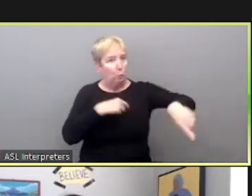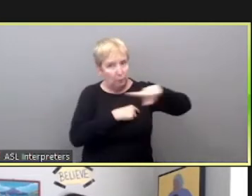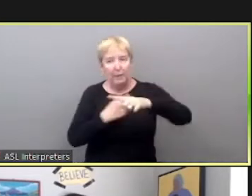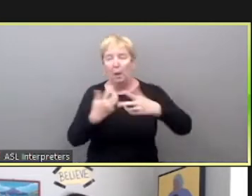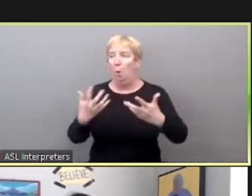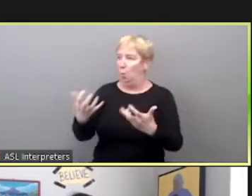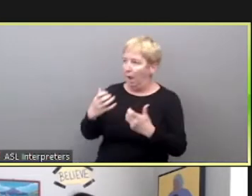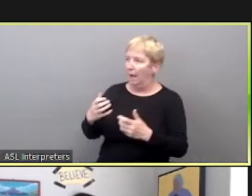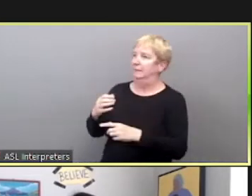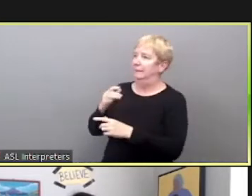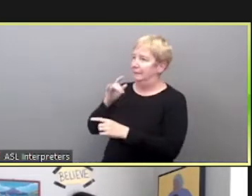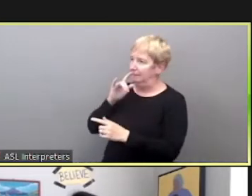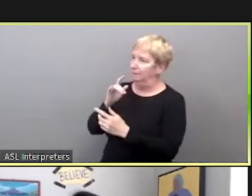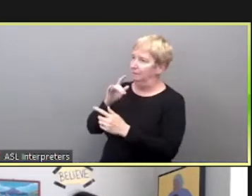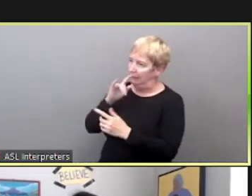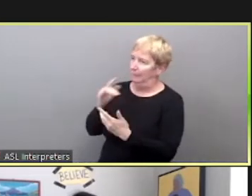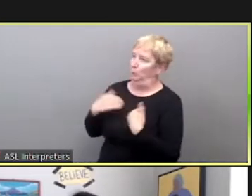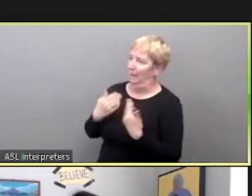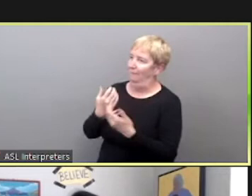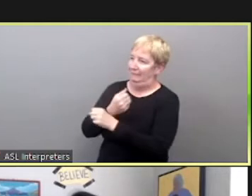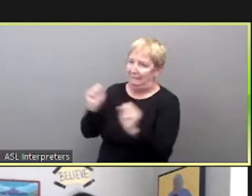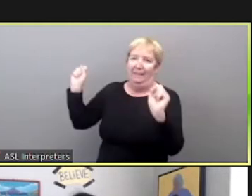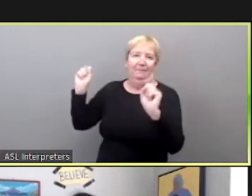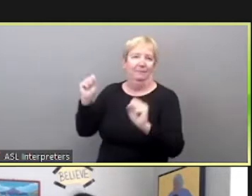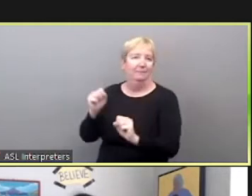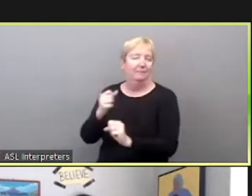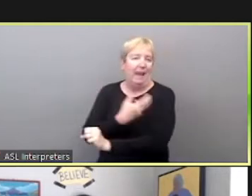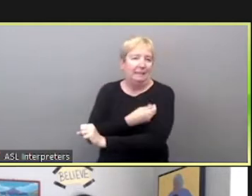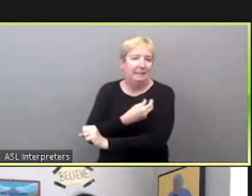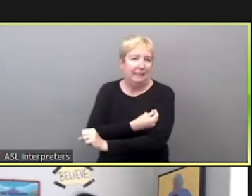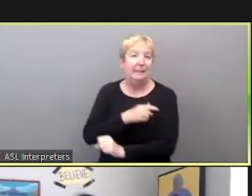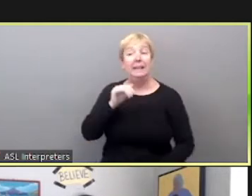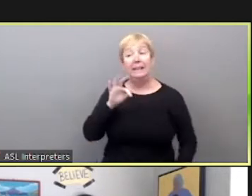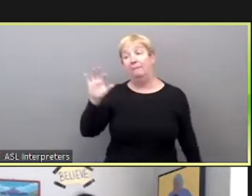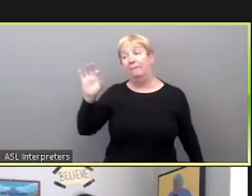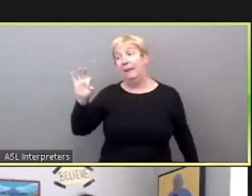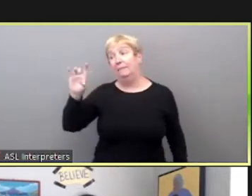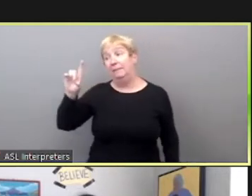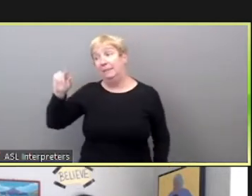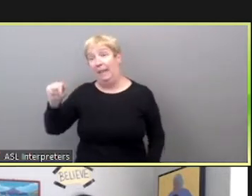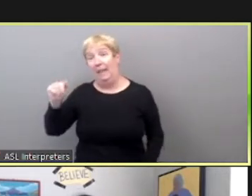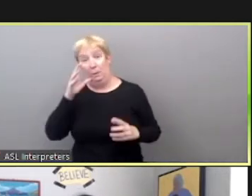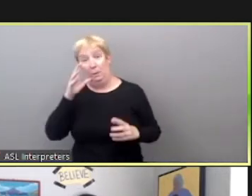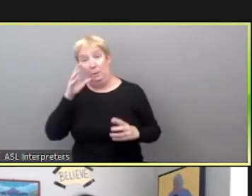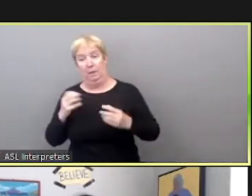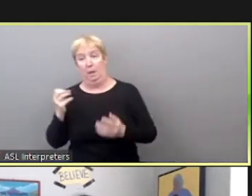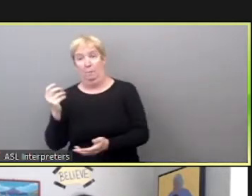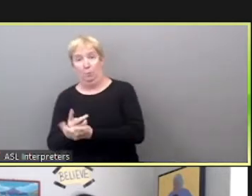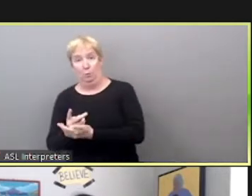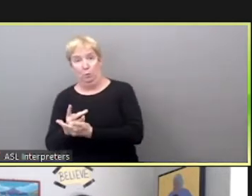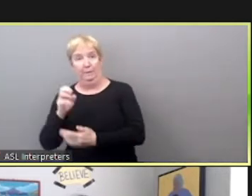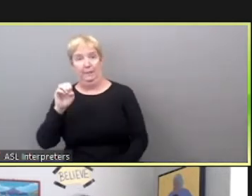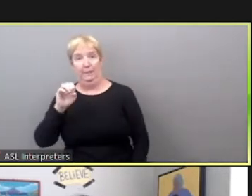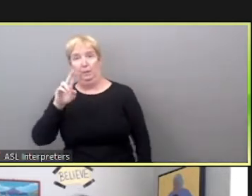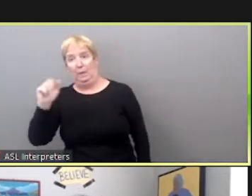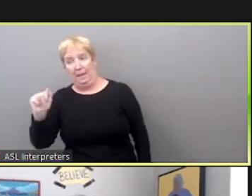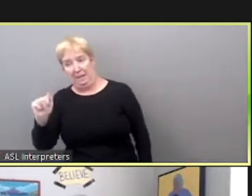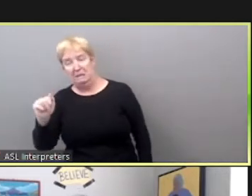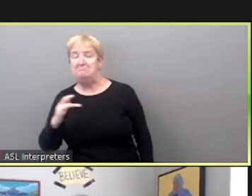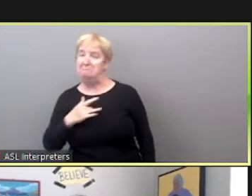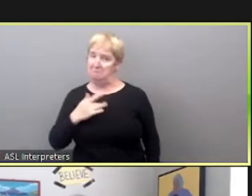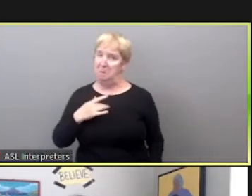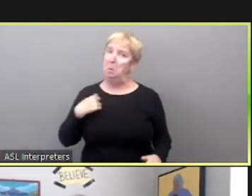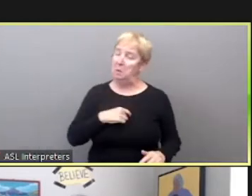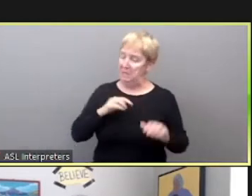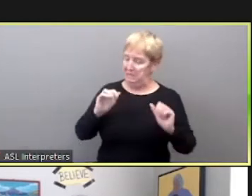safe vaccine. If the FDA approves the EUA, it's likely to be that we start vaccinations for kids